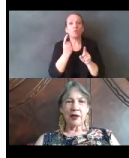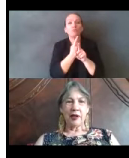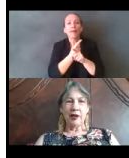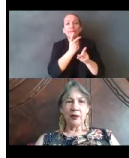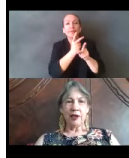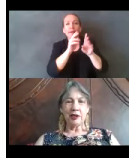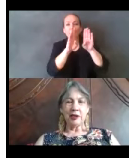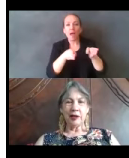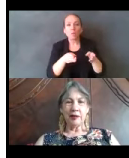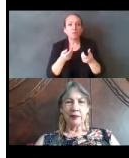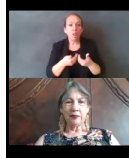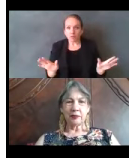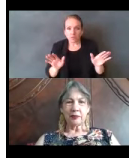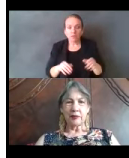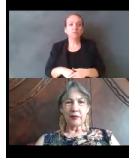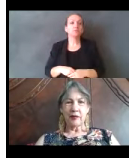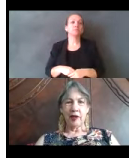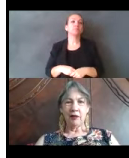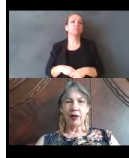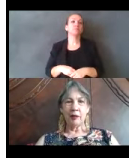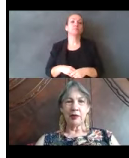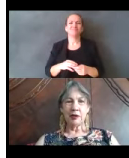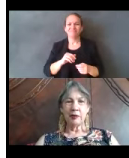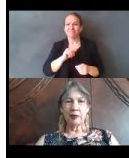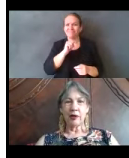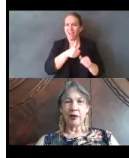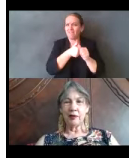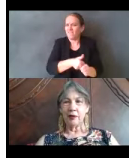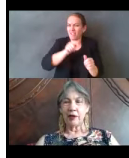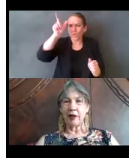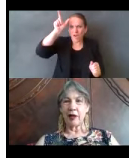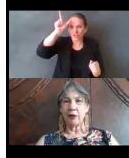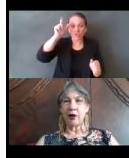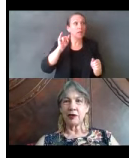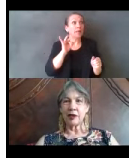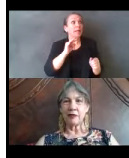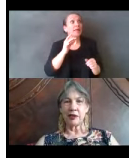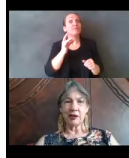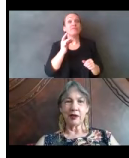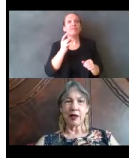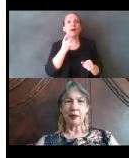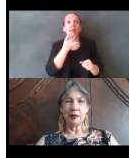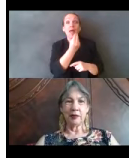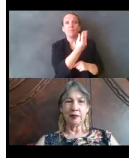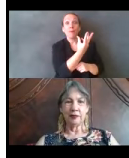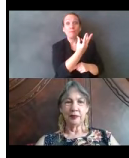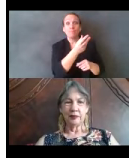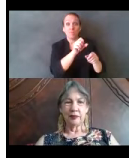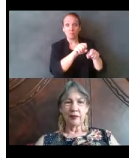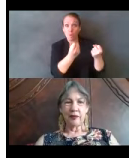Illogical thinking or reasoning. If a lamp is broken, you want to take out the wall instead of changing the light bulb.